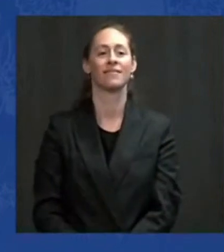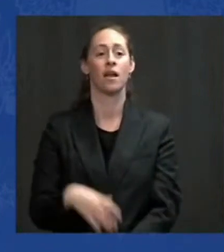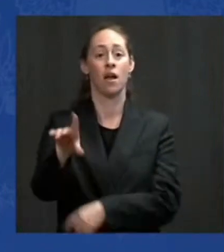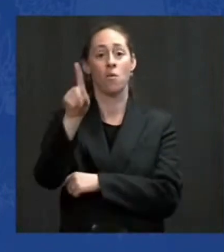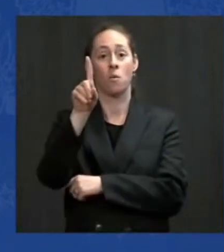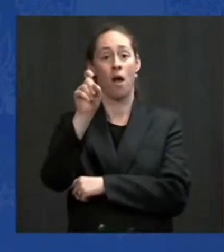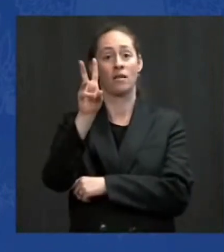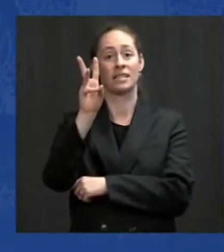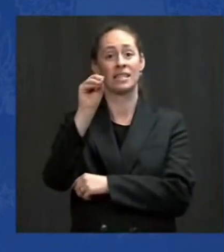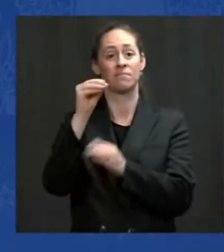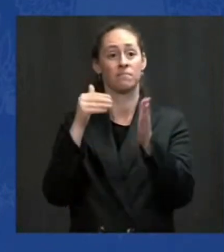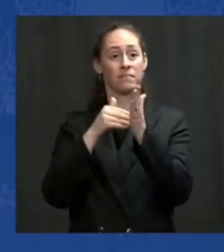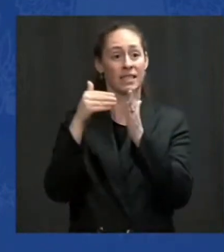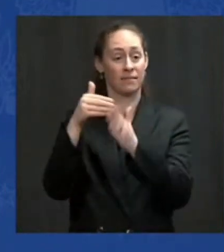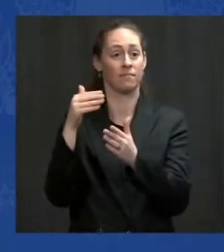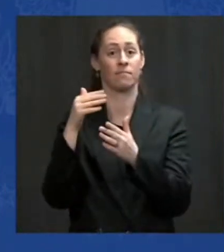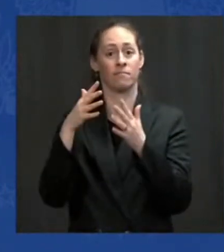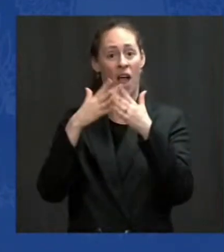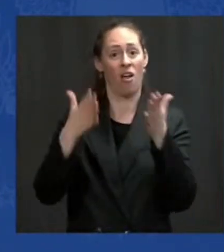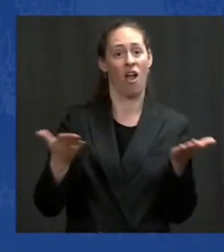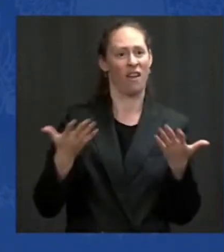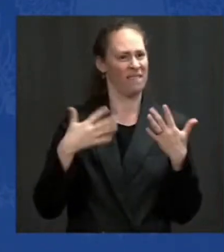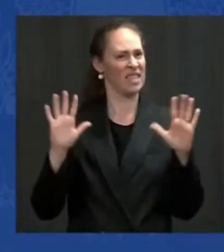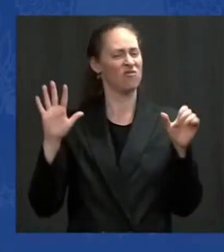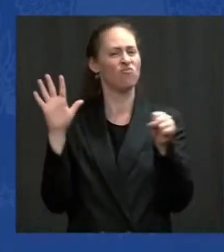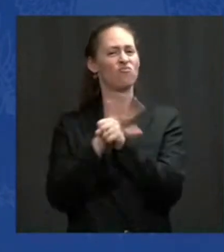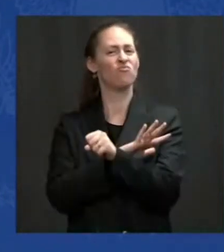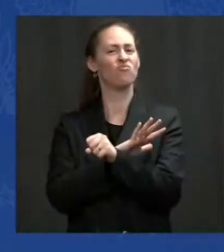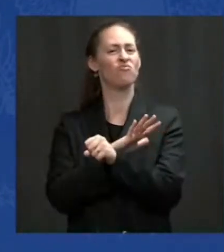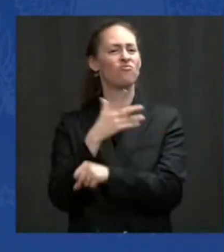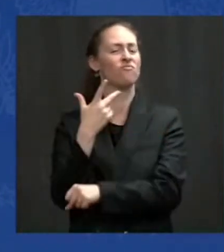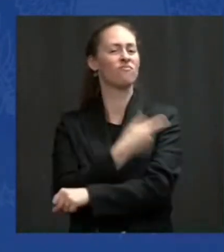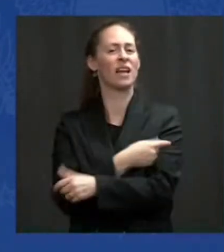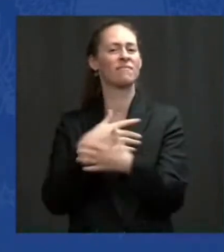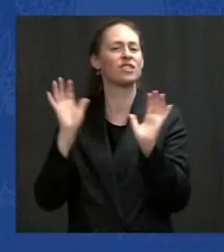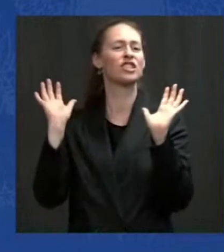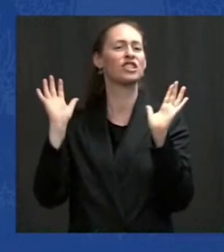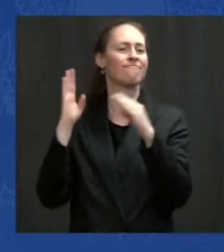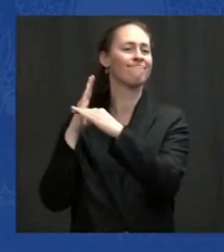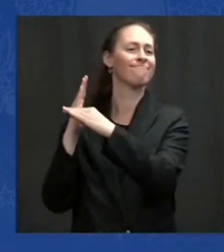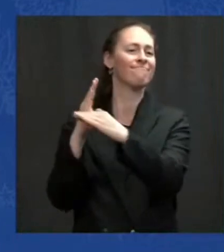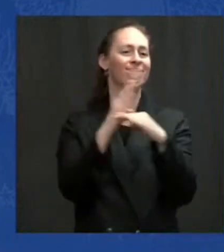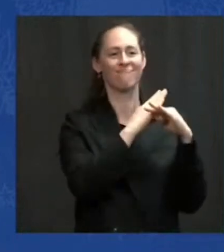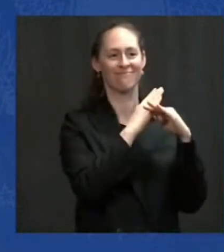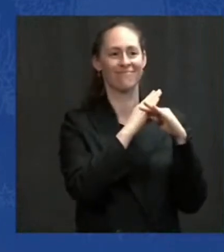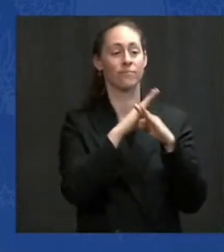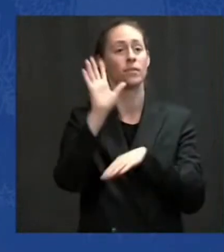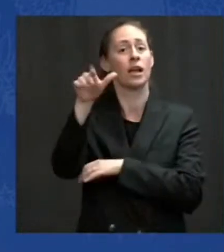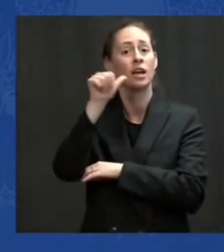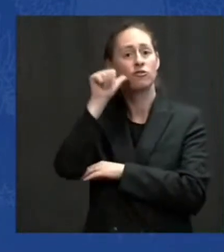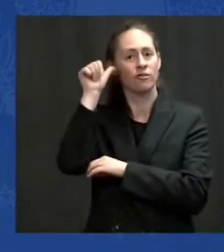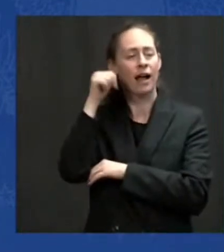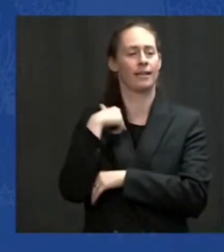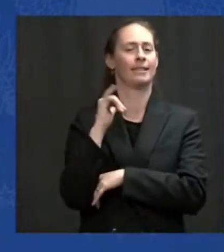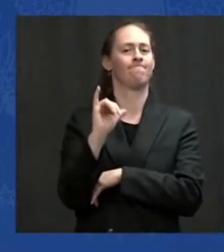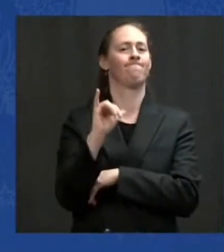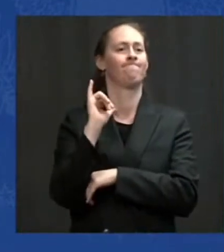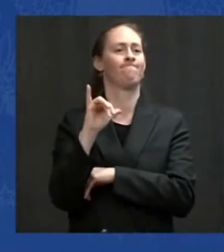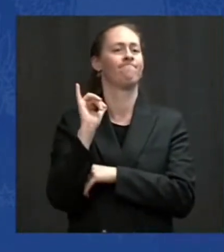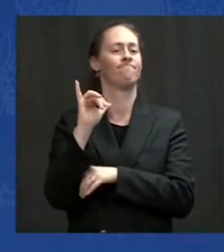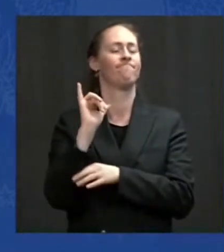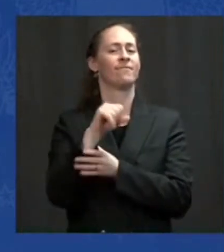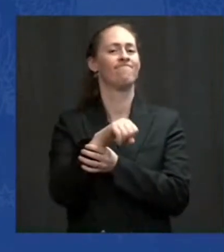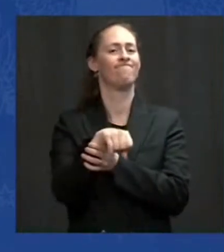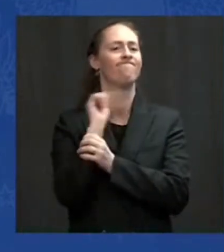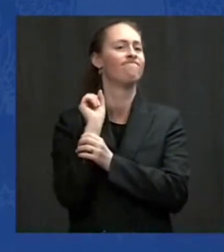gotten fully vaccinated. Just yesterday, we got a powerful reminder about what's at stake in our